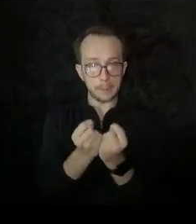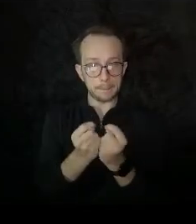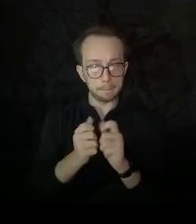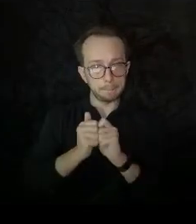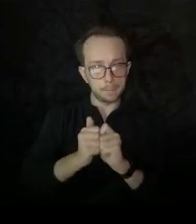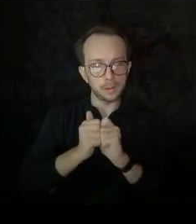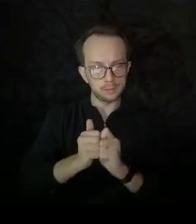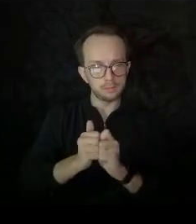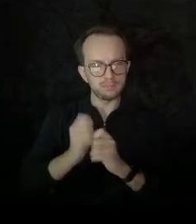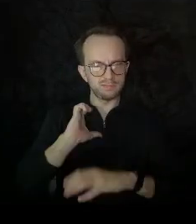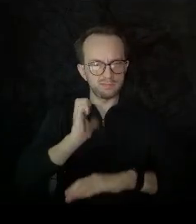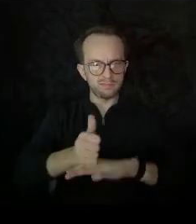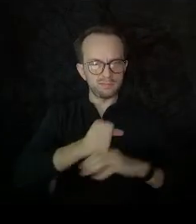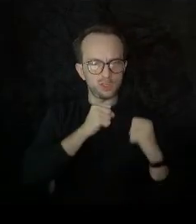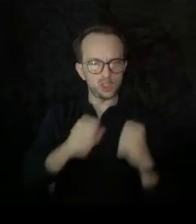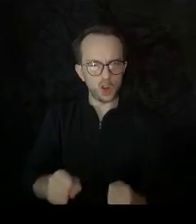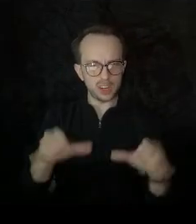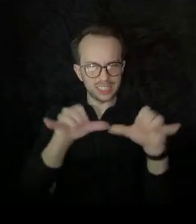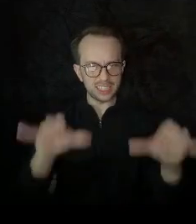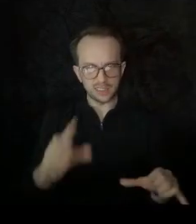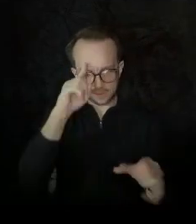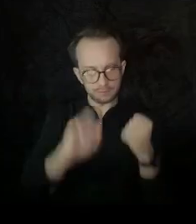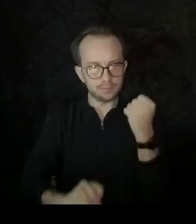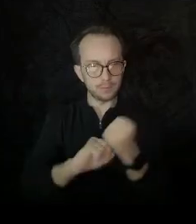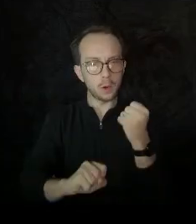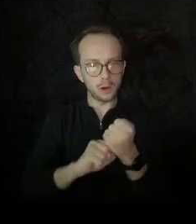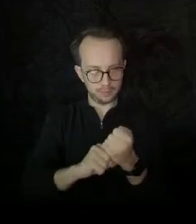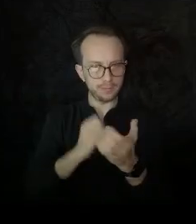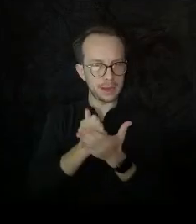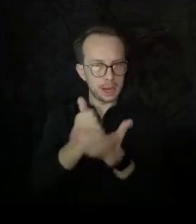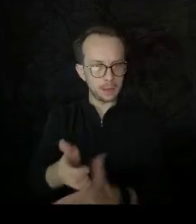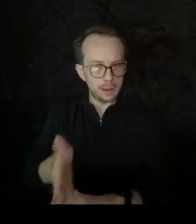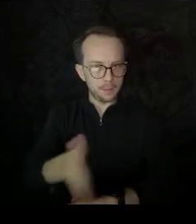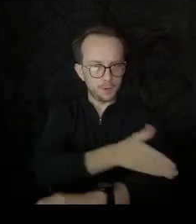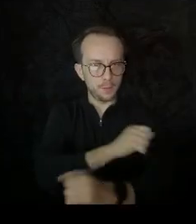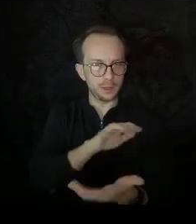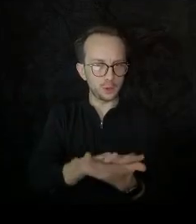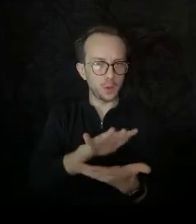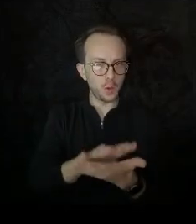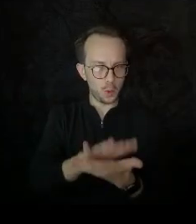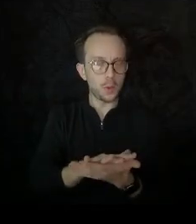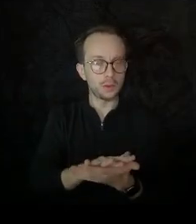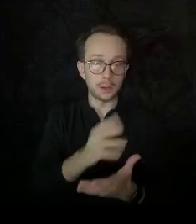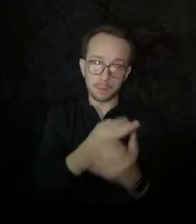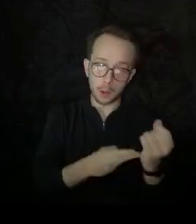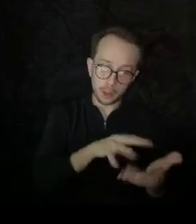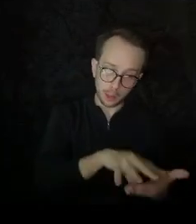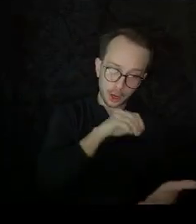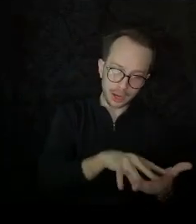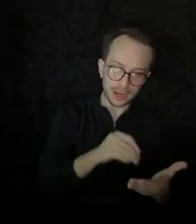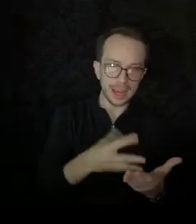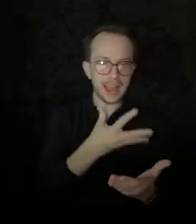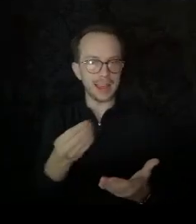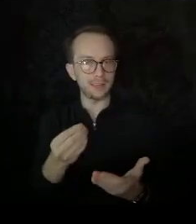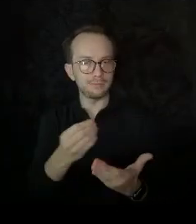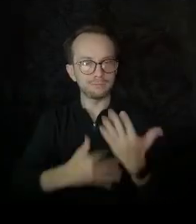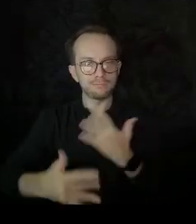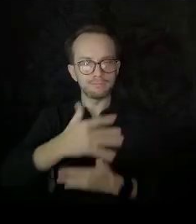system for your child that helps them do better in school, both academically and with their social and emotional